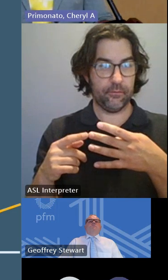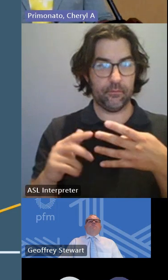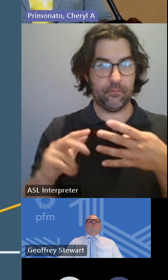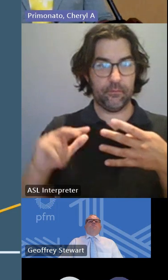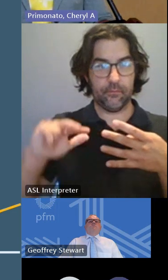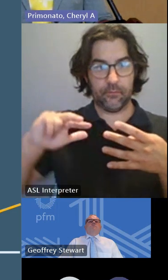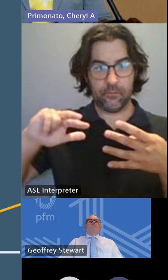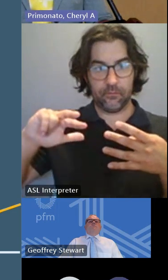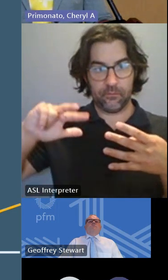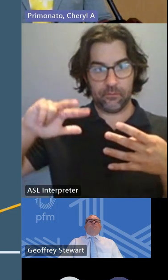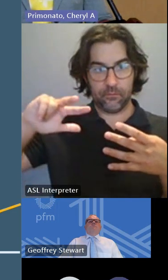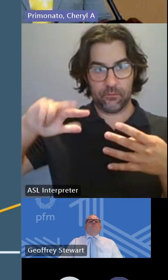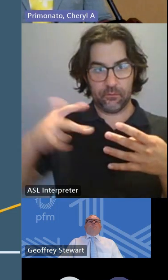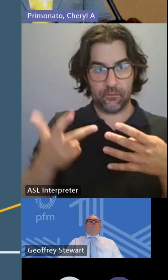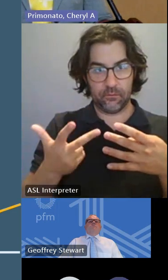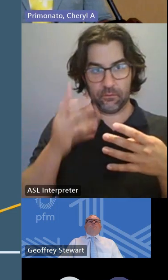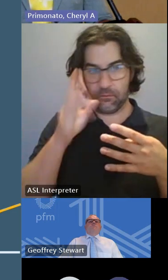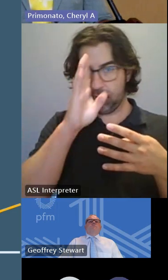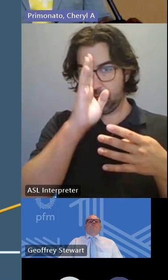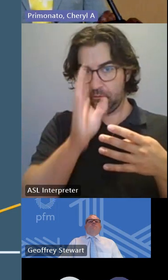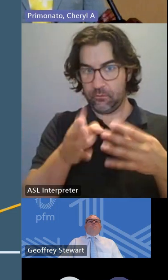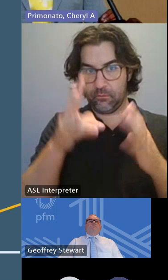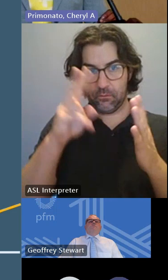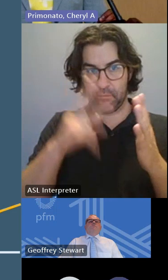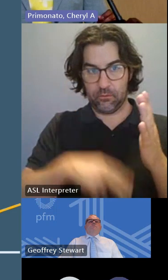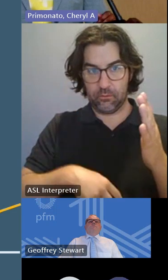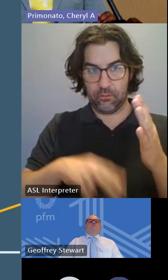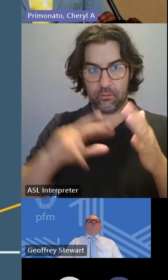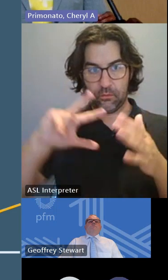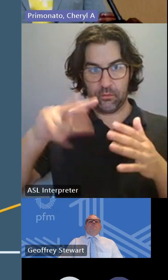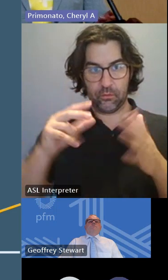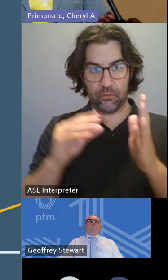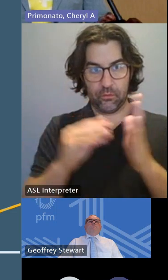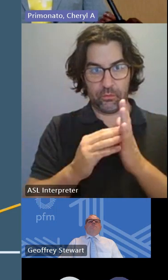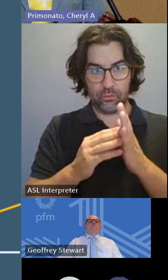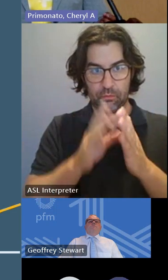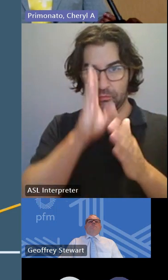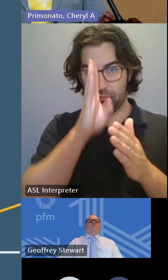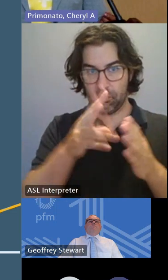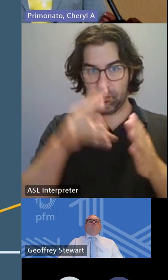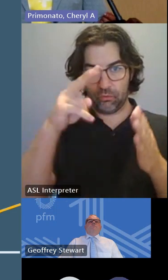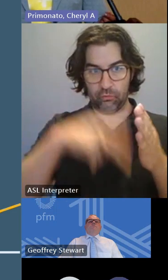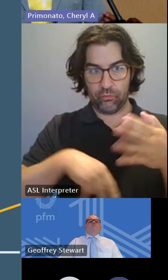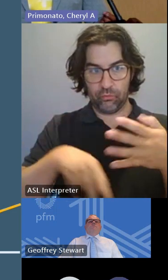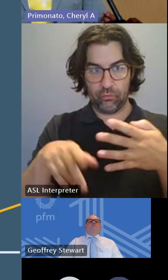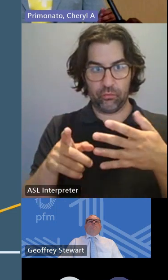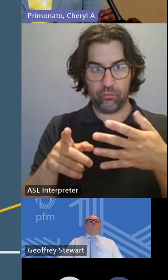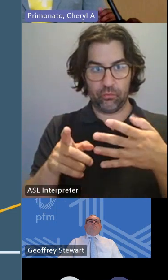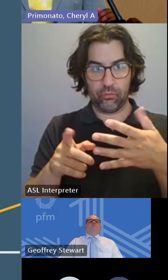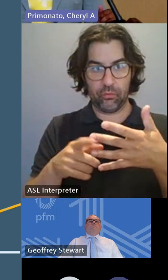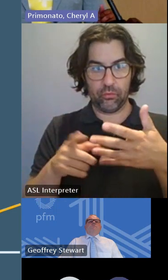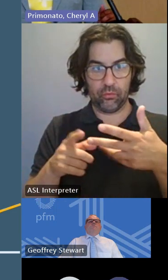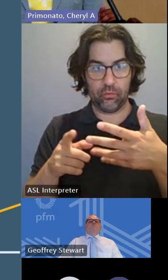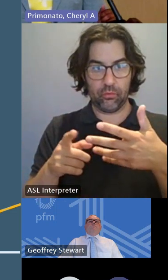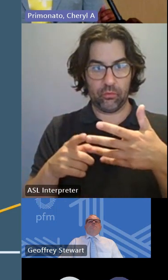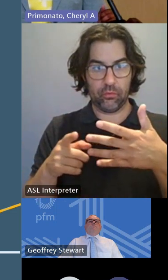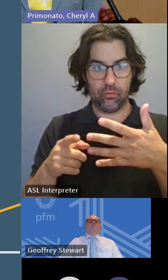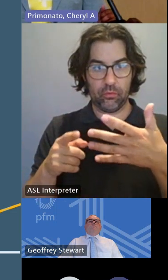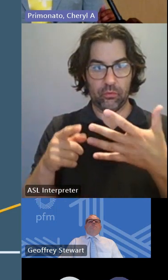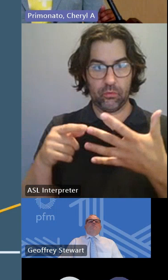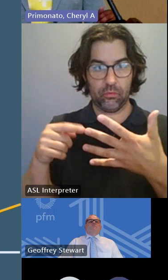PRT used an external fair consultant to review the pilot findings and provide insight into similar programs at other